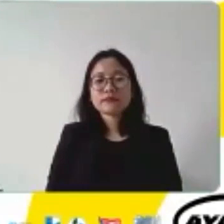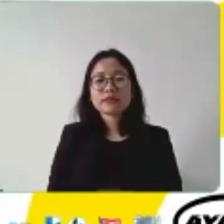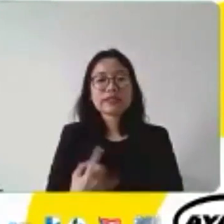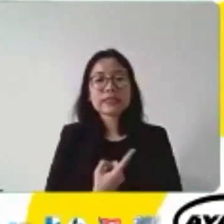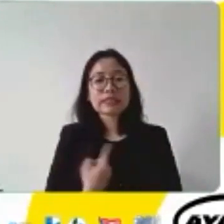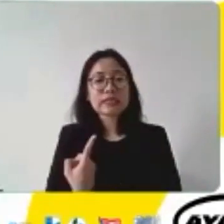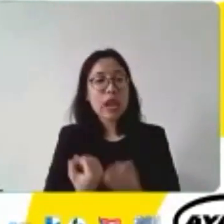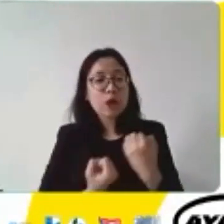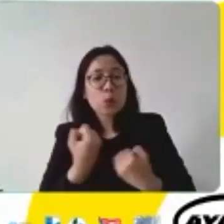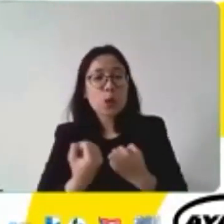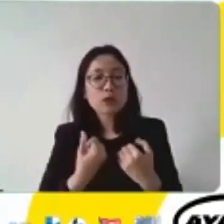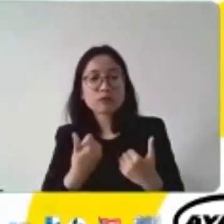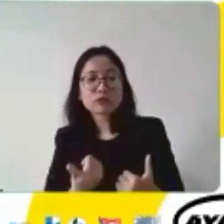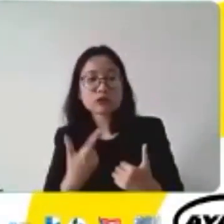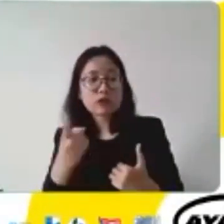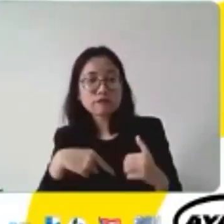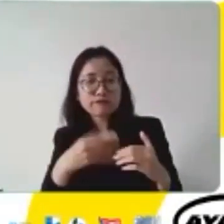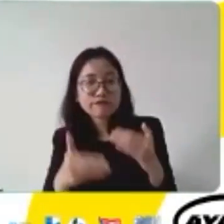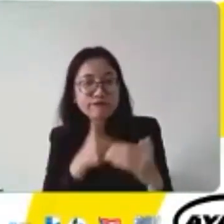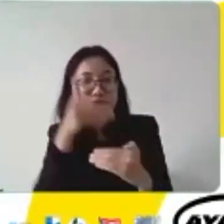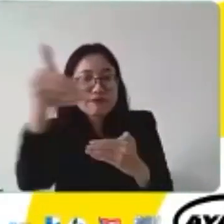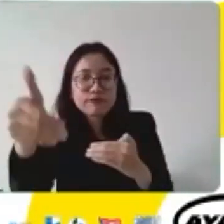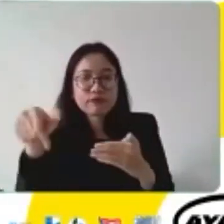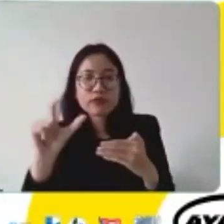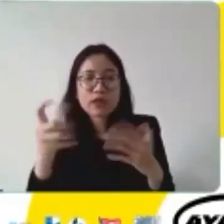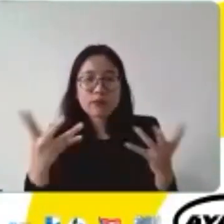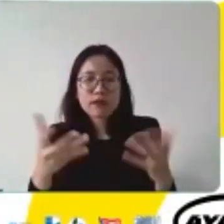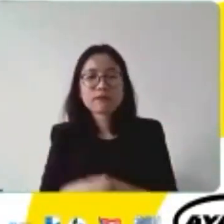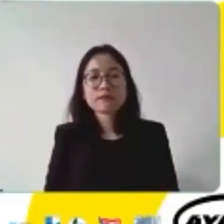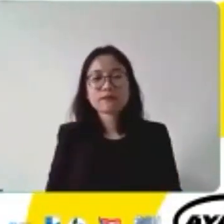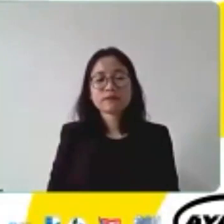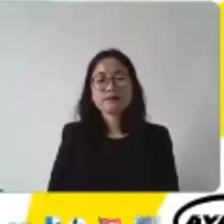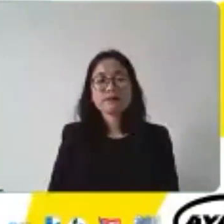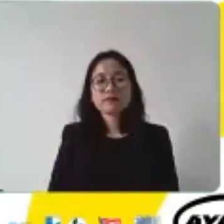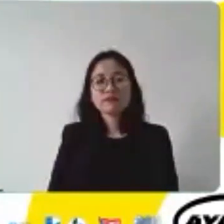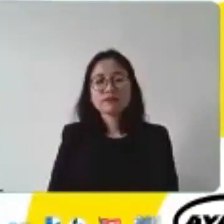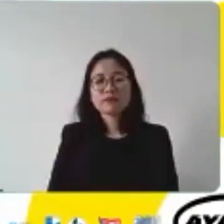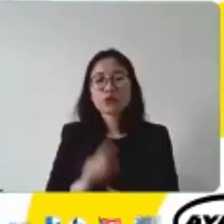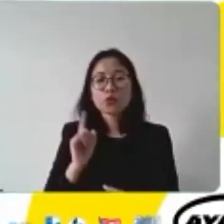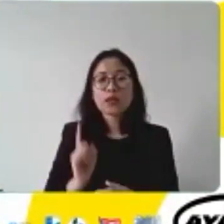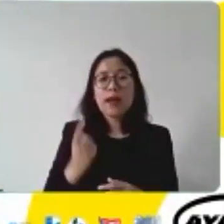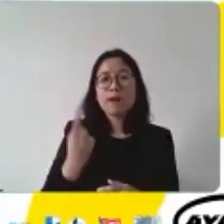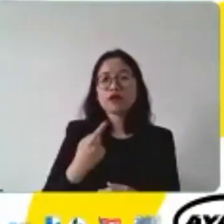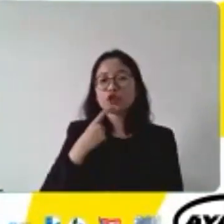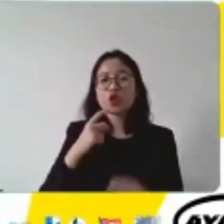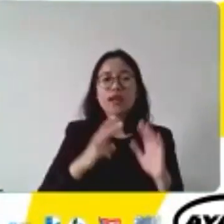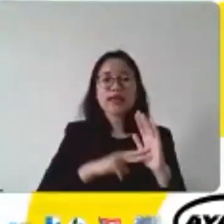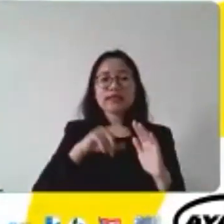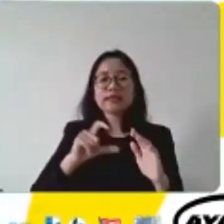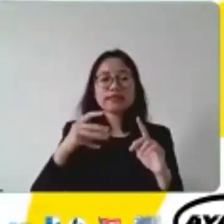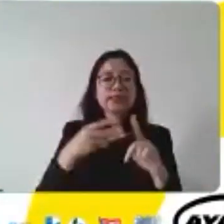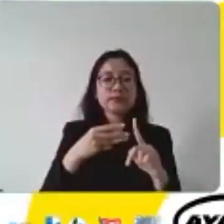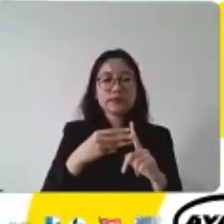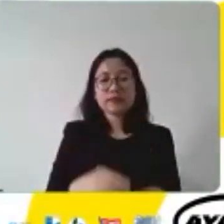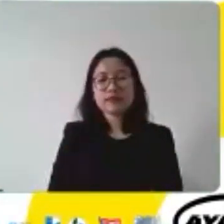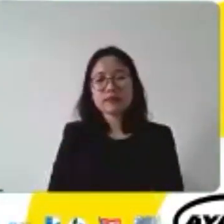WHO website, the portal on non-communicable diseases, the World Health Organization has